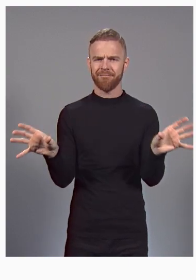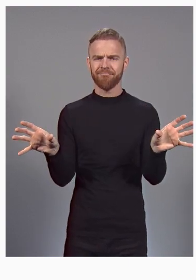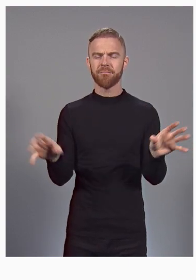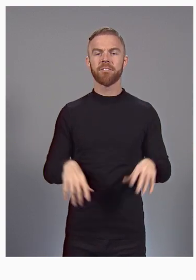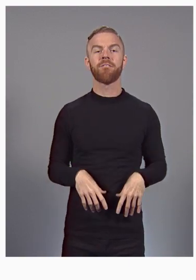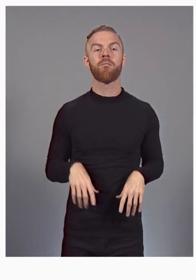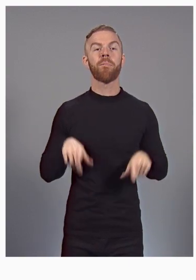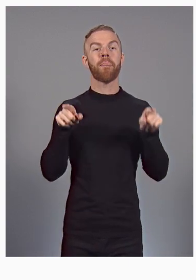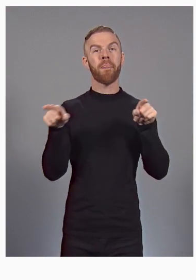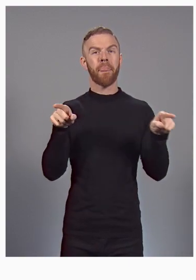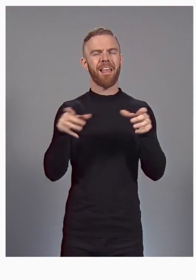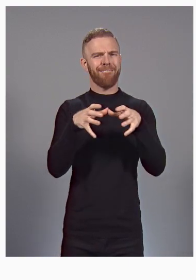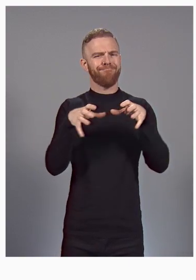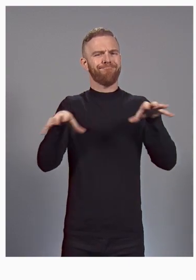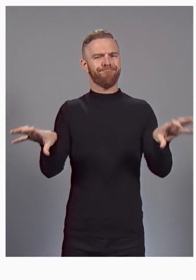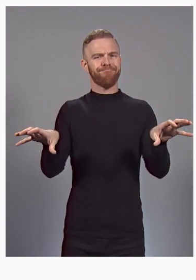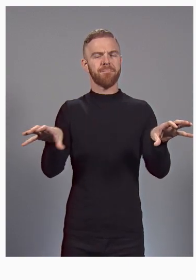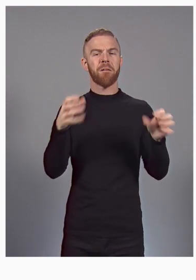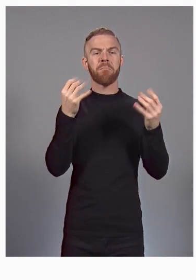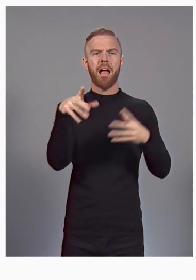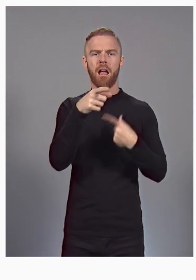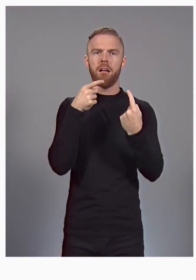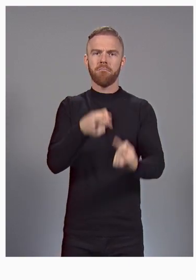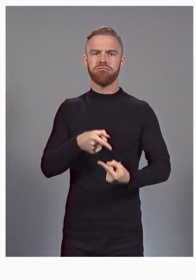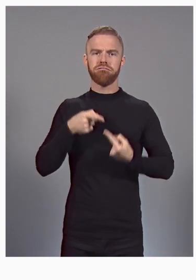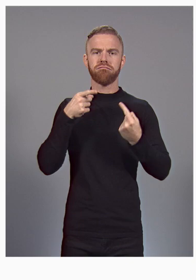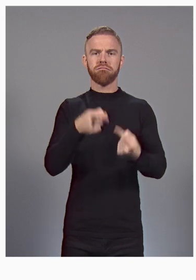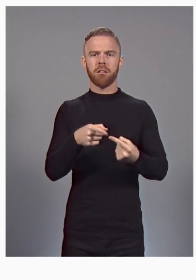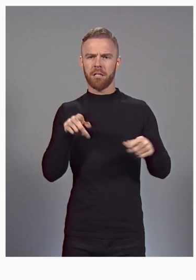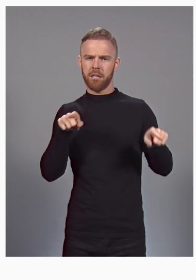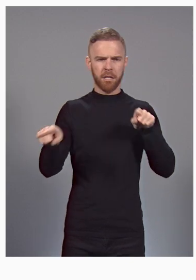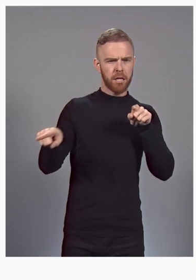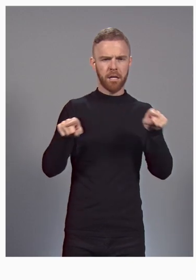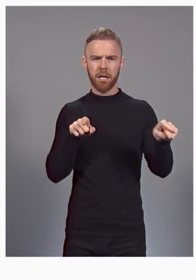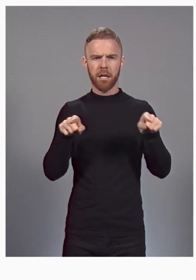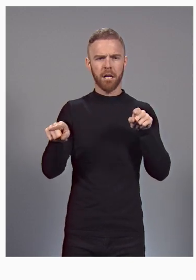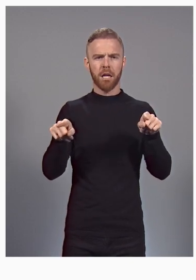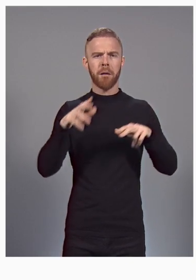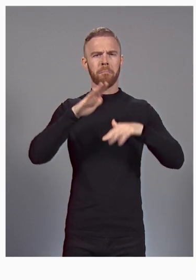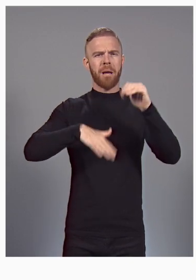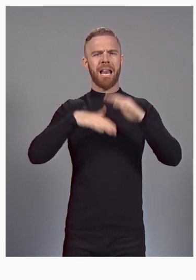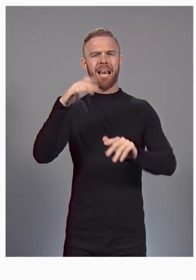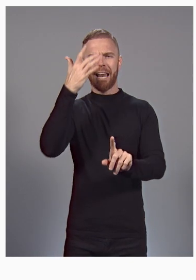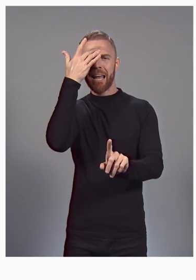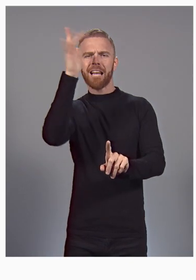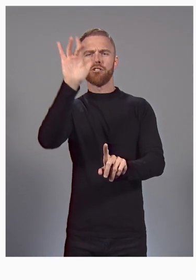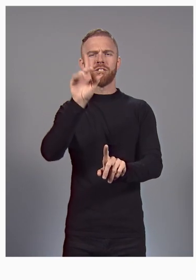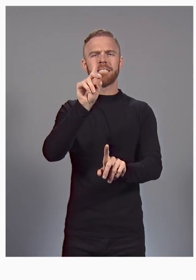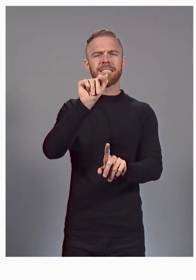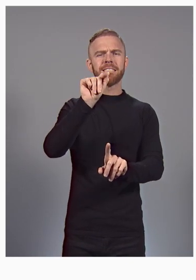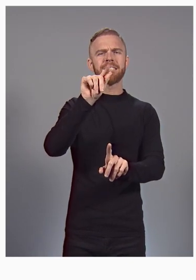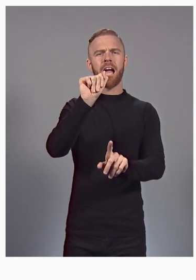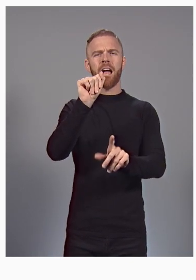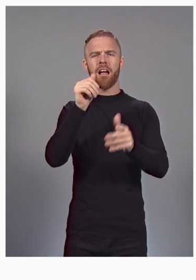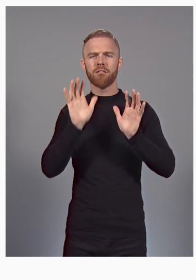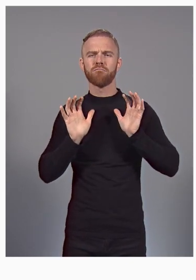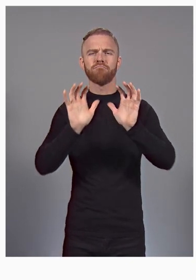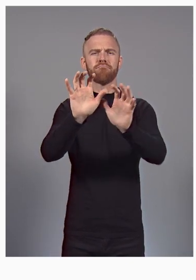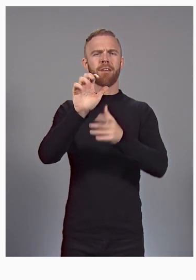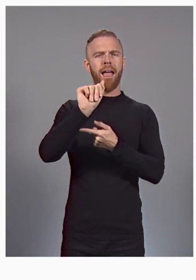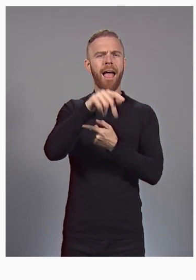largely decoupled, many of you are struggling to piece together different solutions to build intelligent data-driven